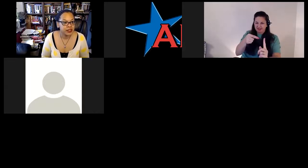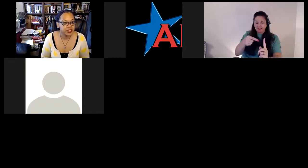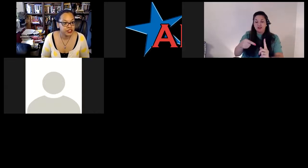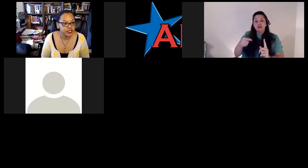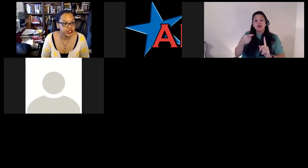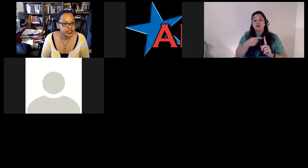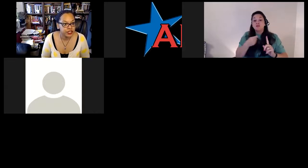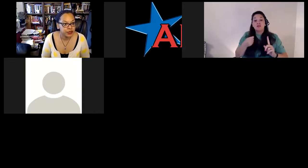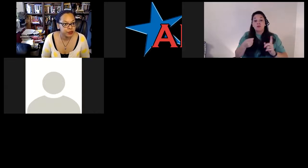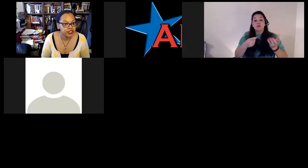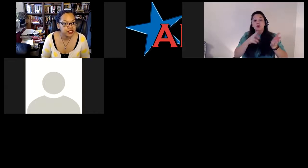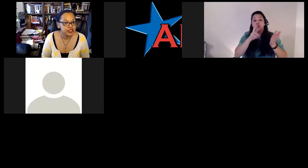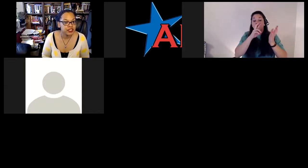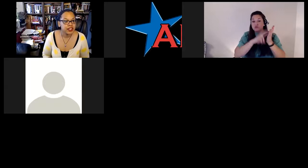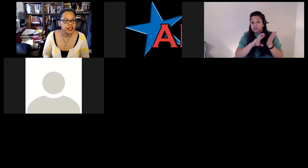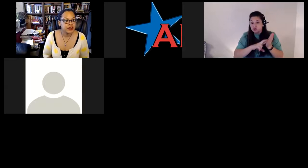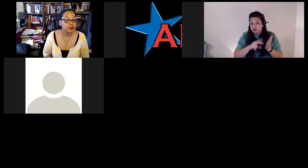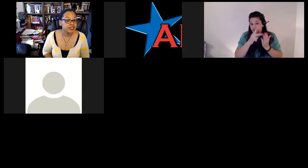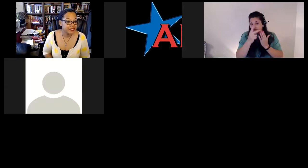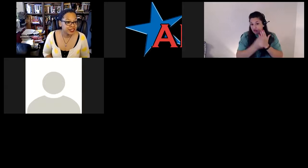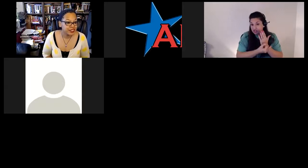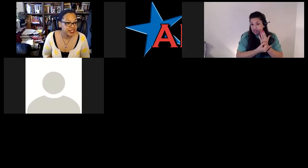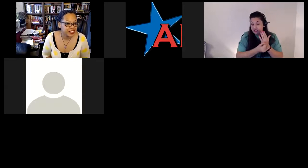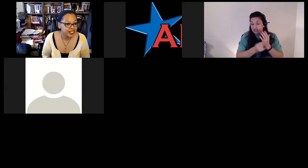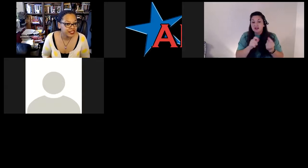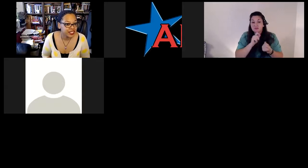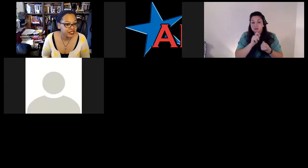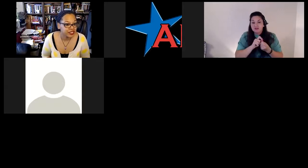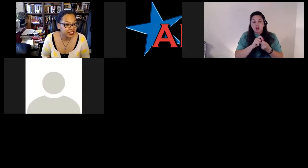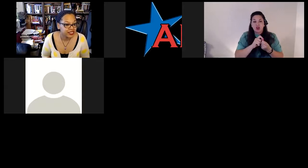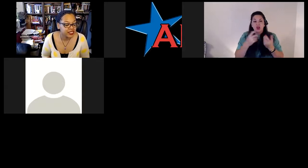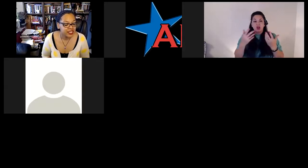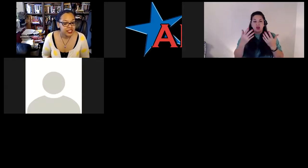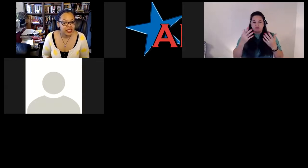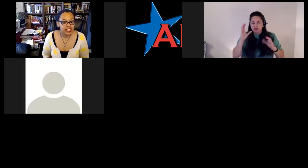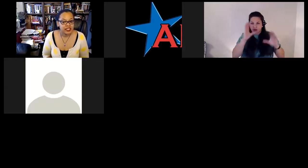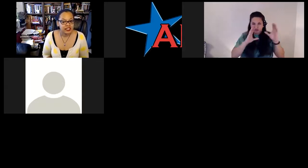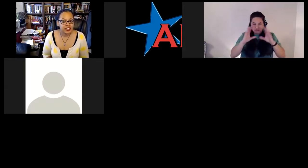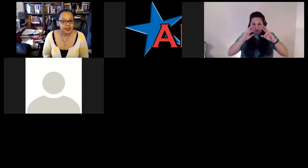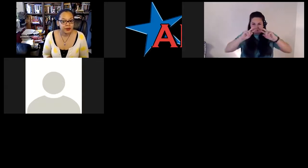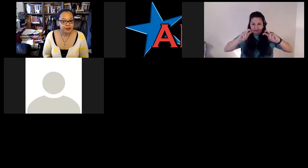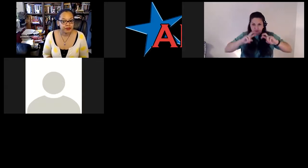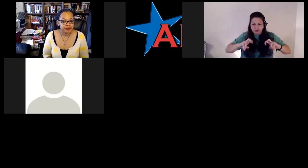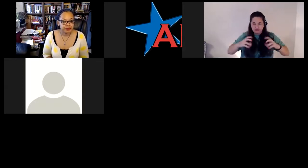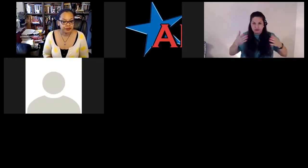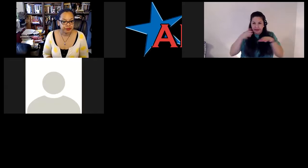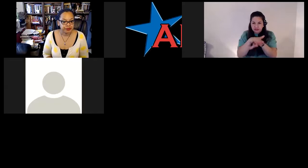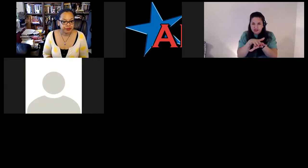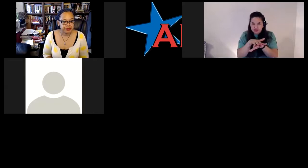a research project specifically looking at the intersections of this. And